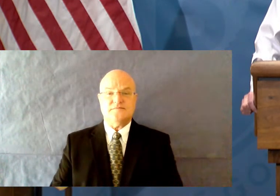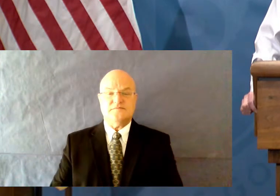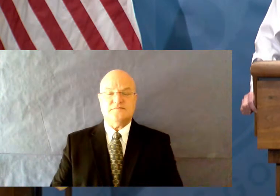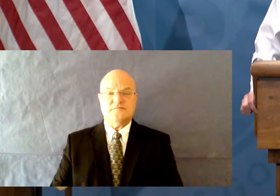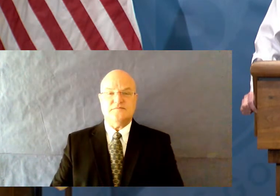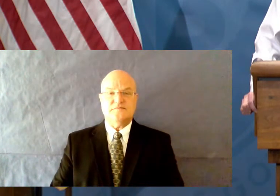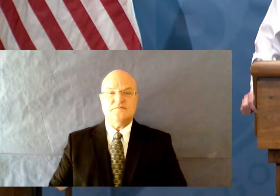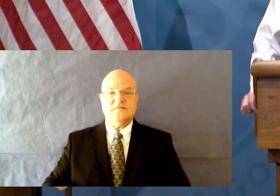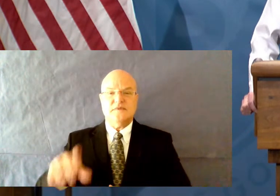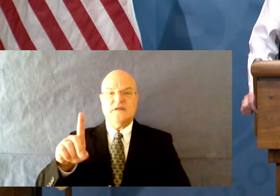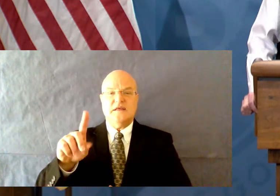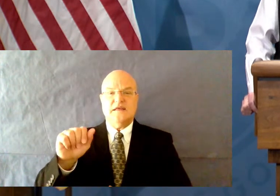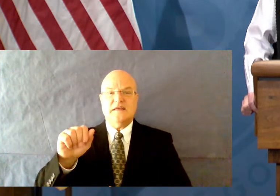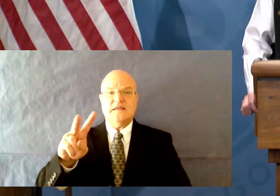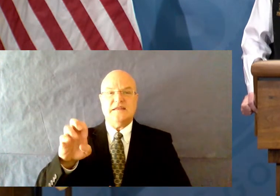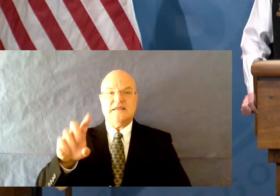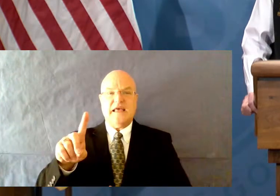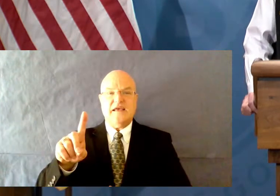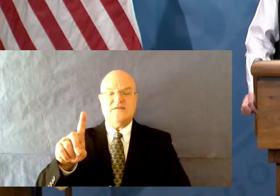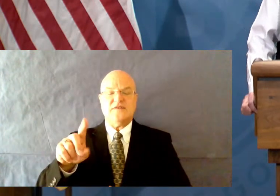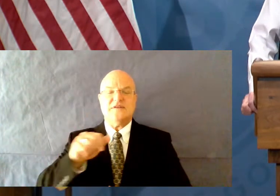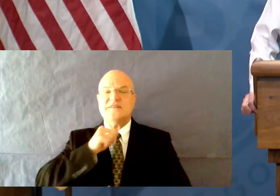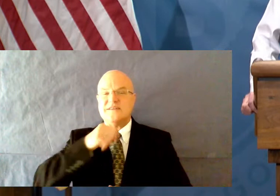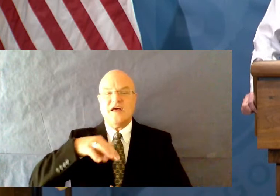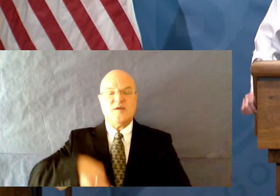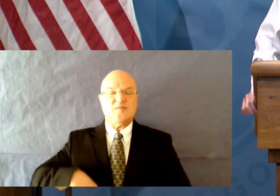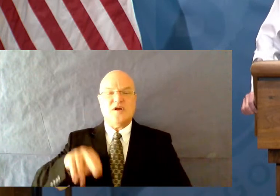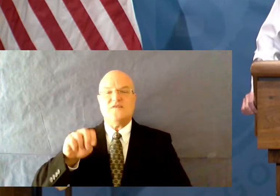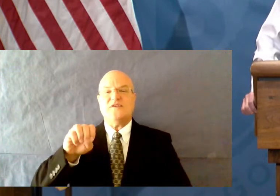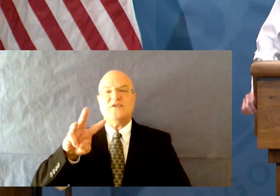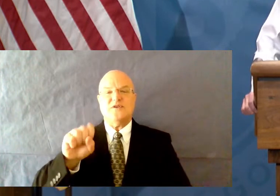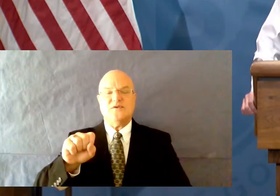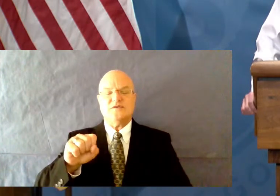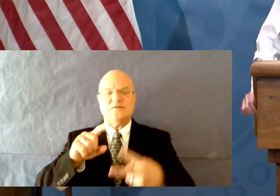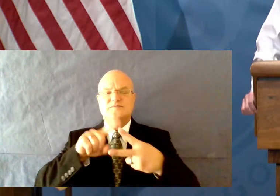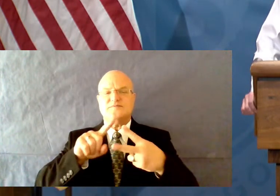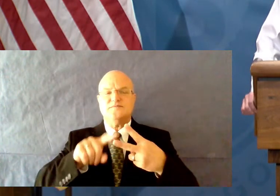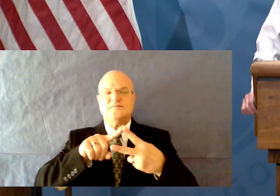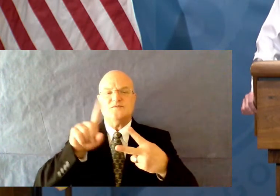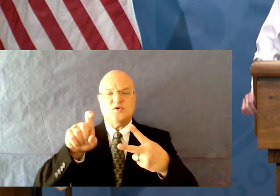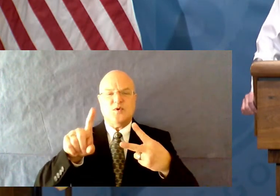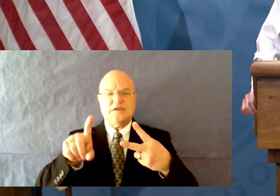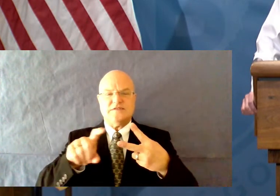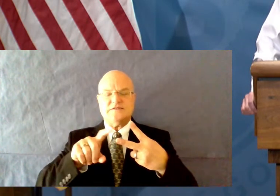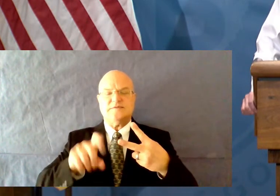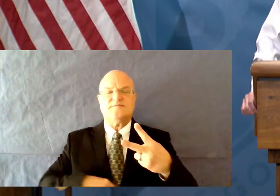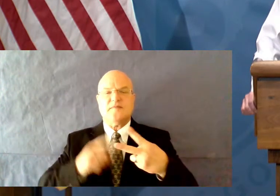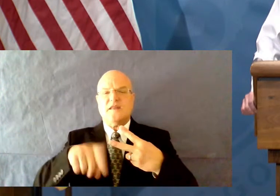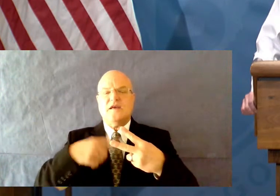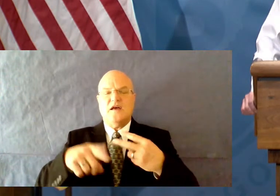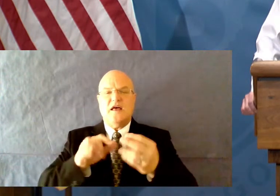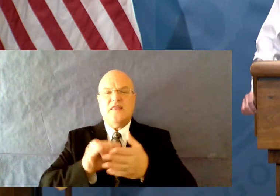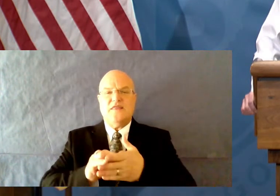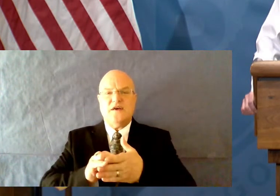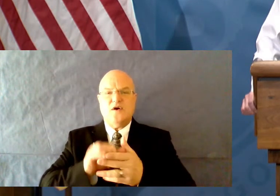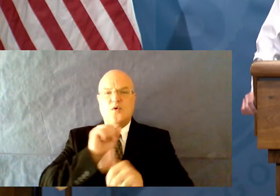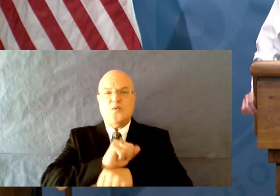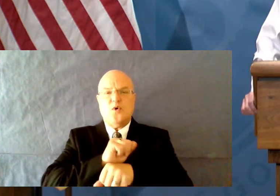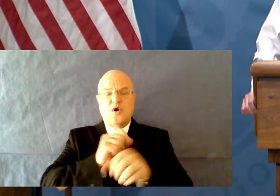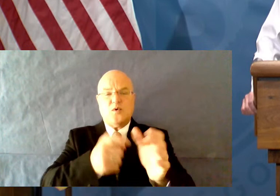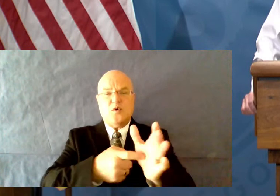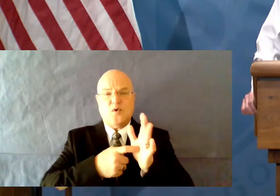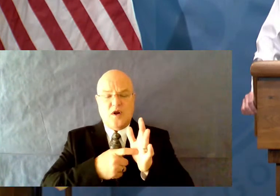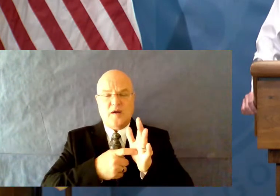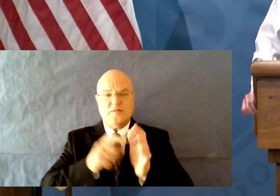Ramsey with the Arkansas Nonprofit News Network. Two questions for you related to work requirements in Arkansas